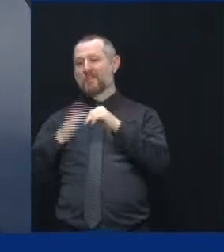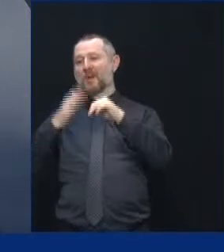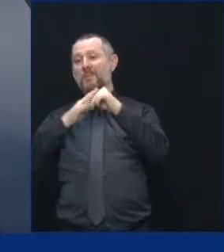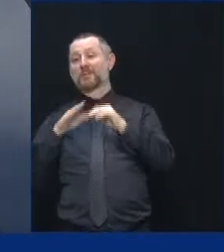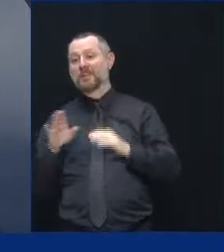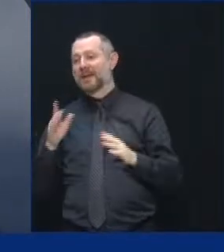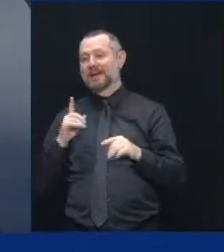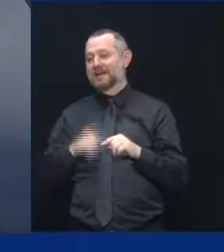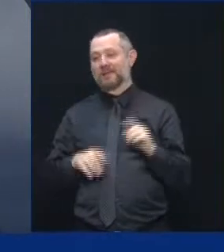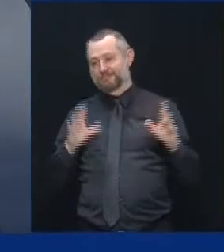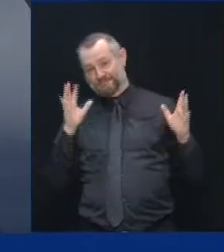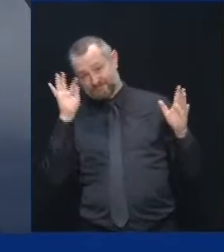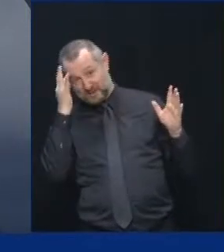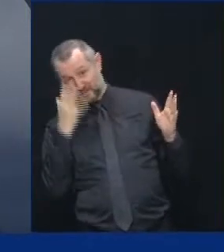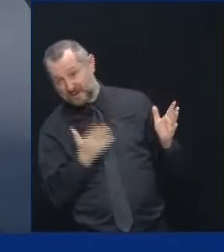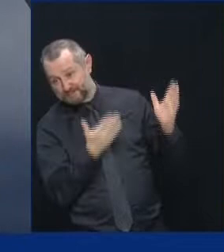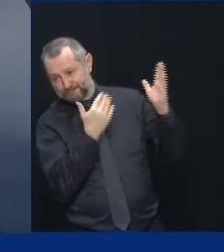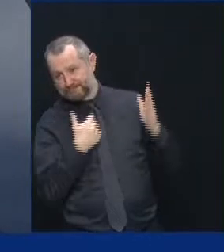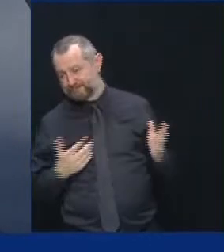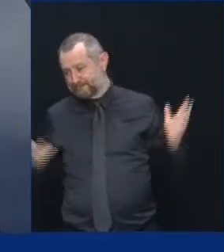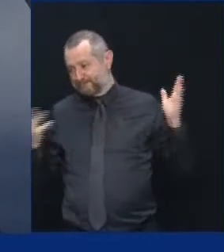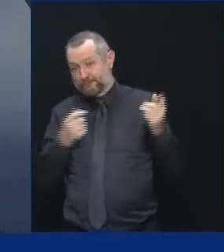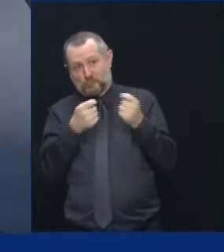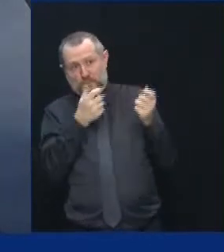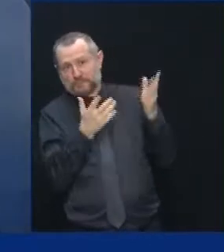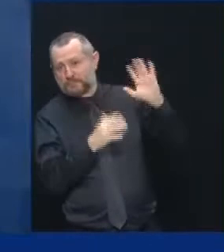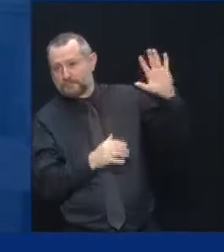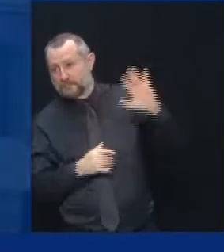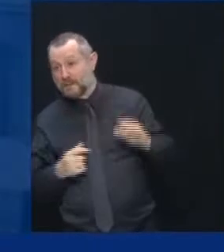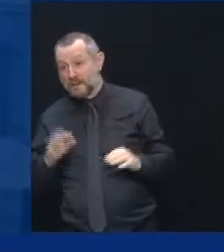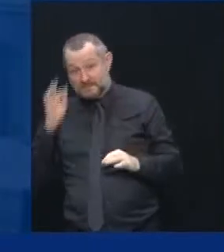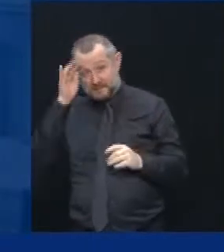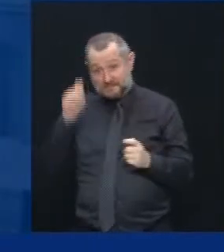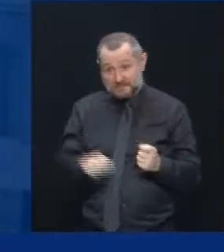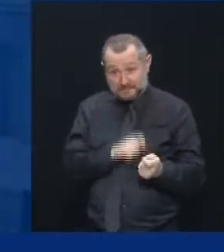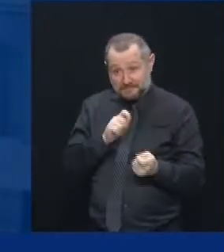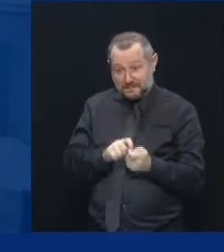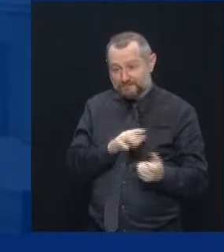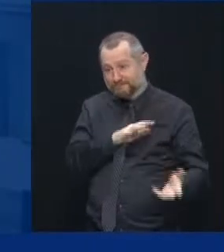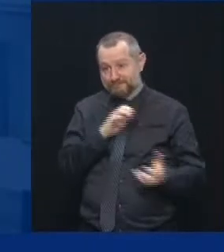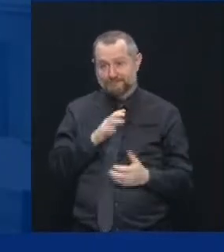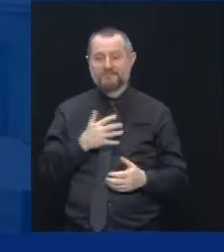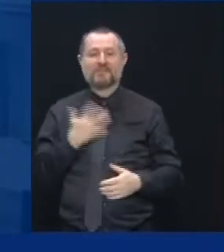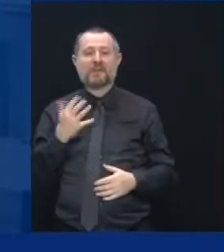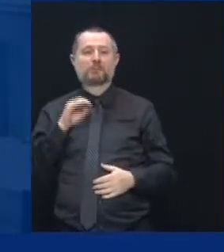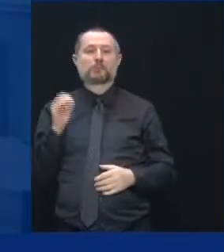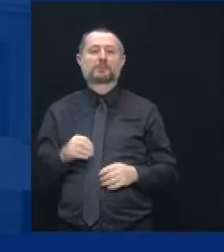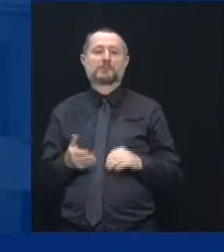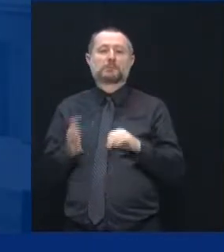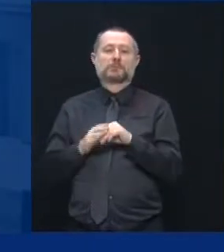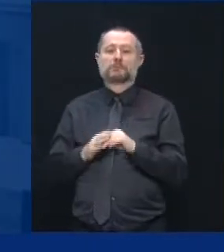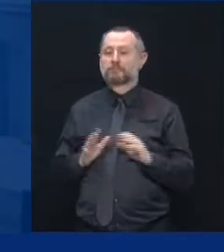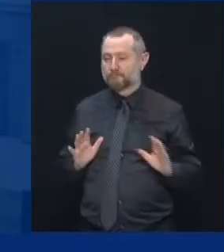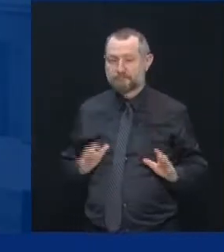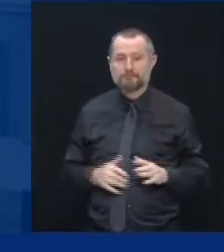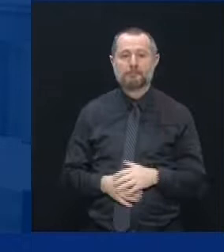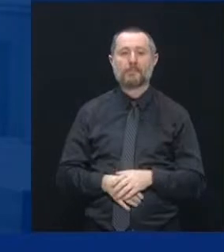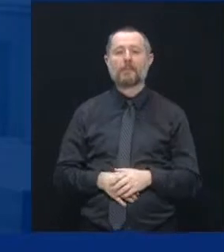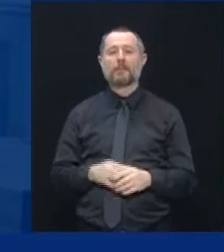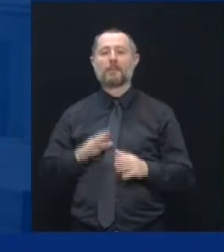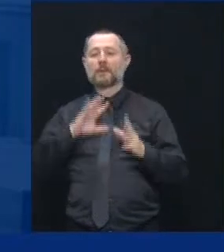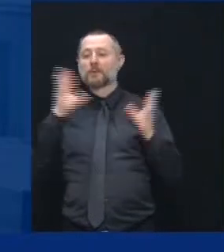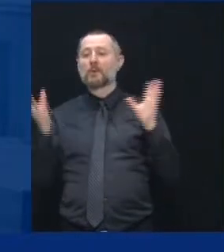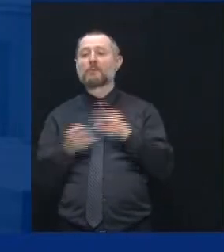by the federal government. So all we know is the next 3 weeks have a 5% increase. Overall statewide